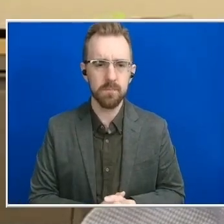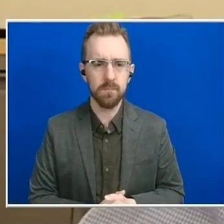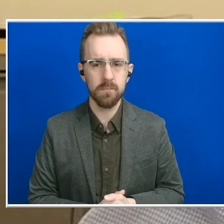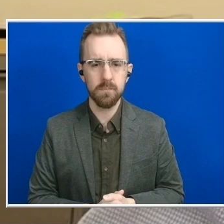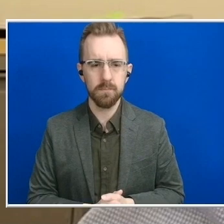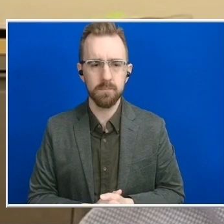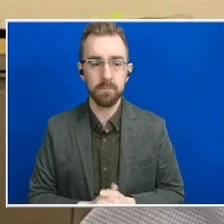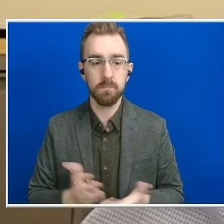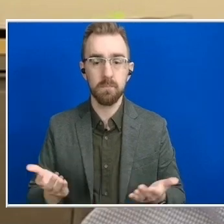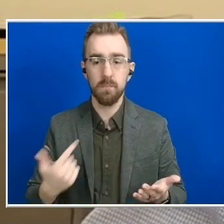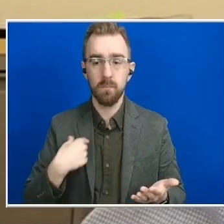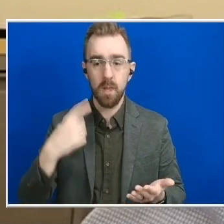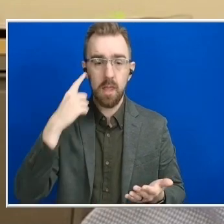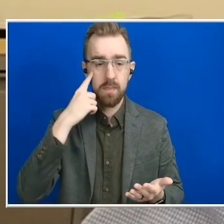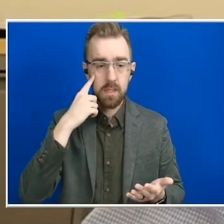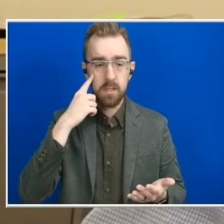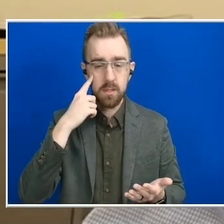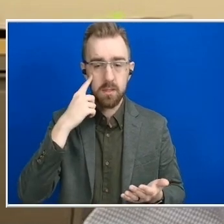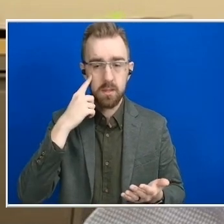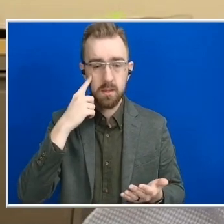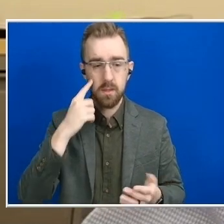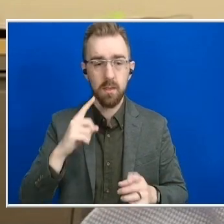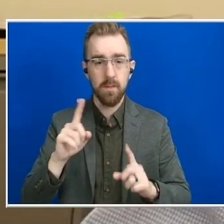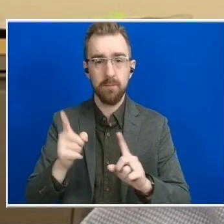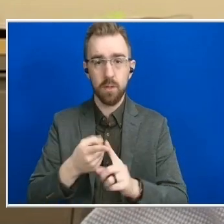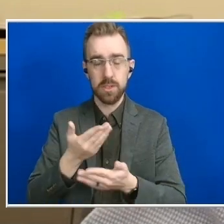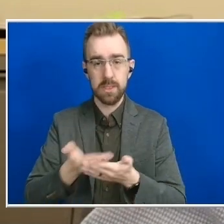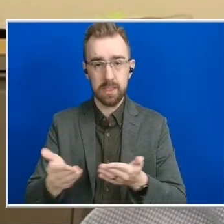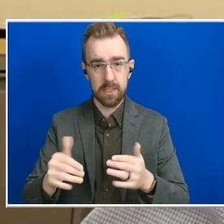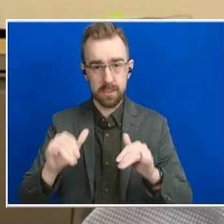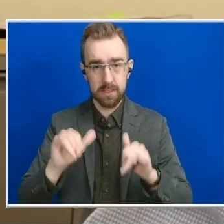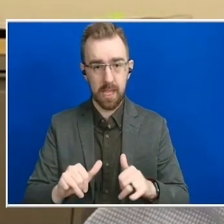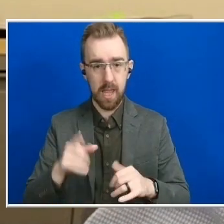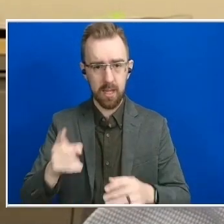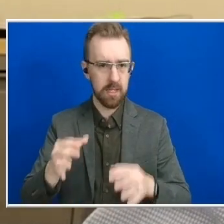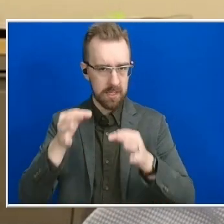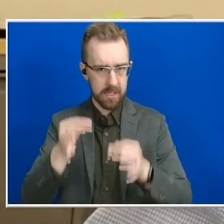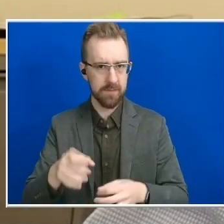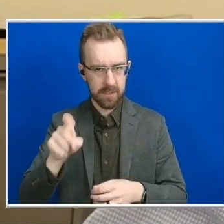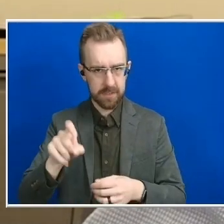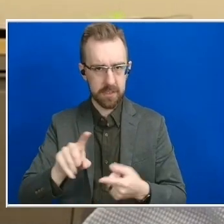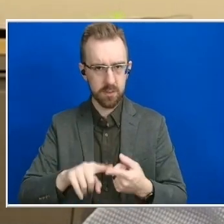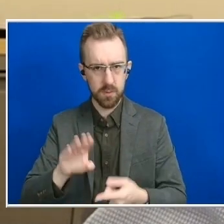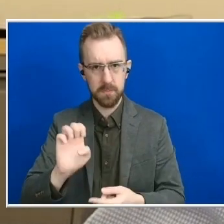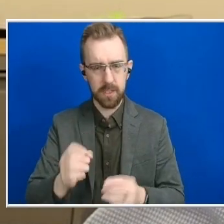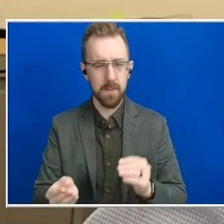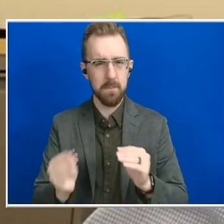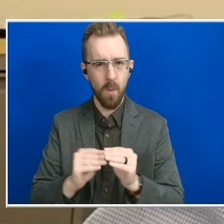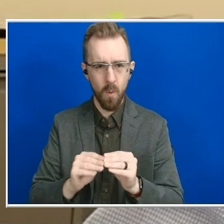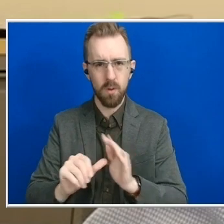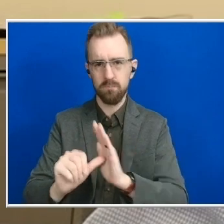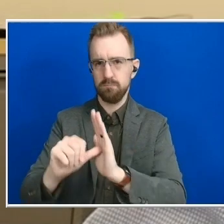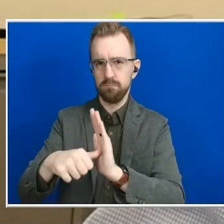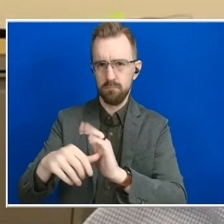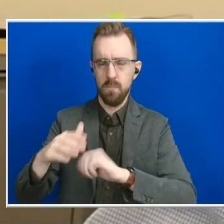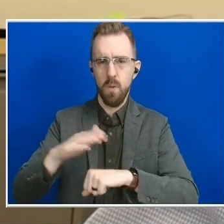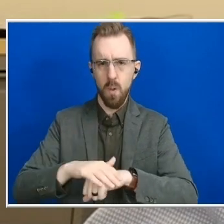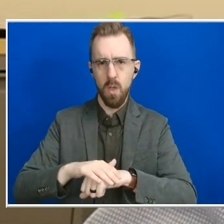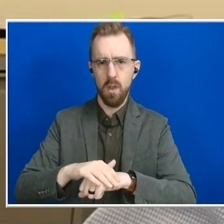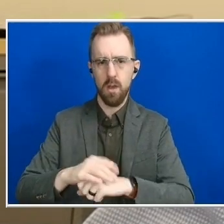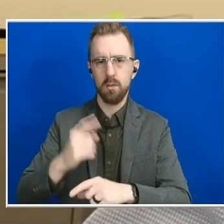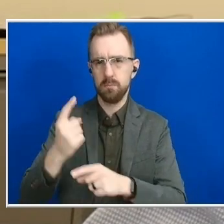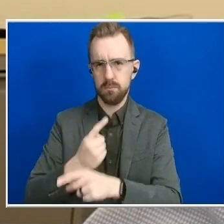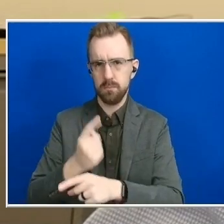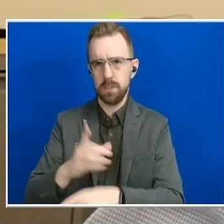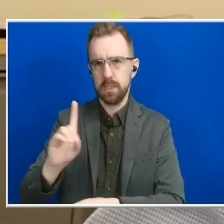I think the first thing is that there definitely needs to be more emphasis on correct diagnosis to